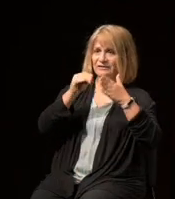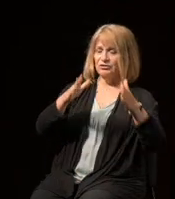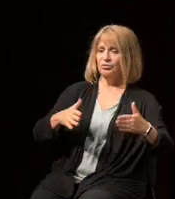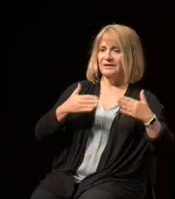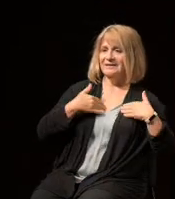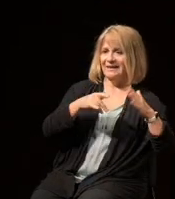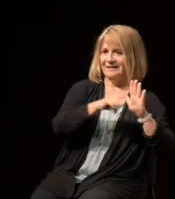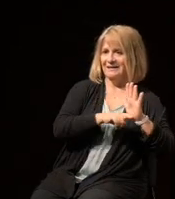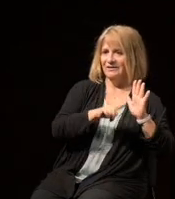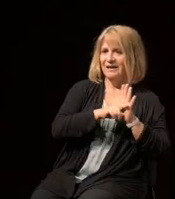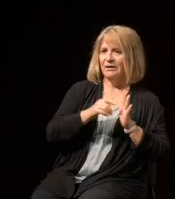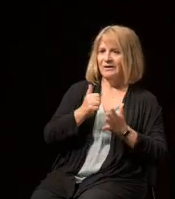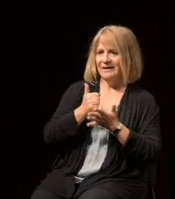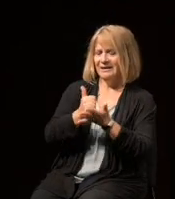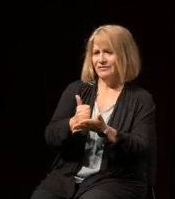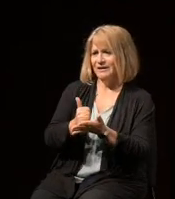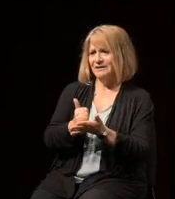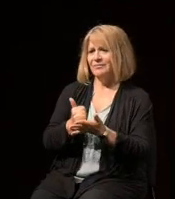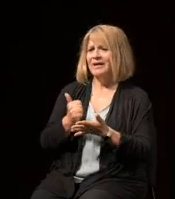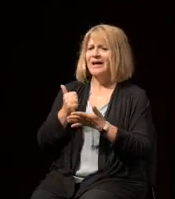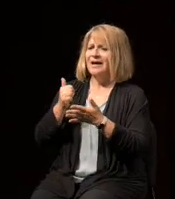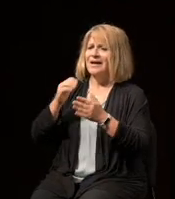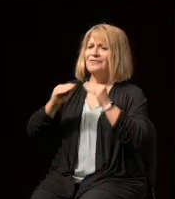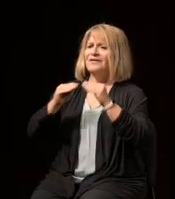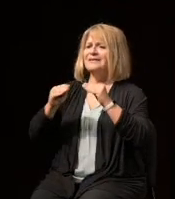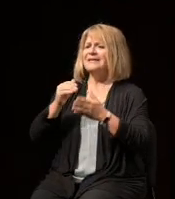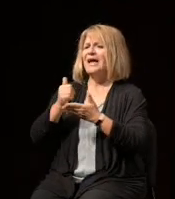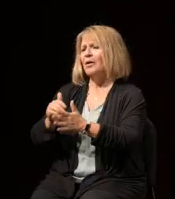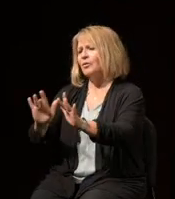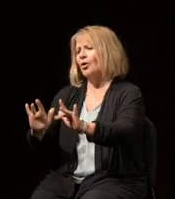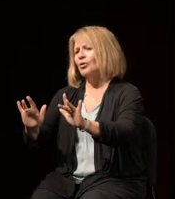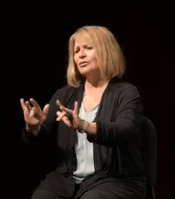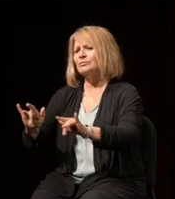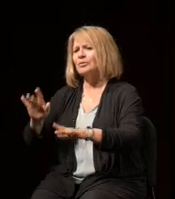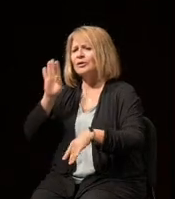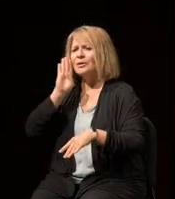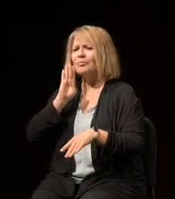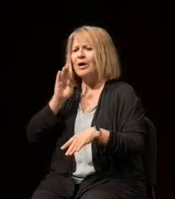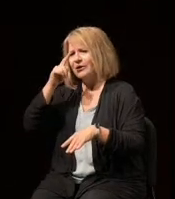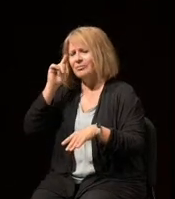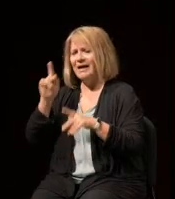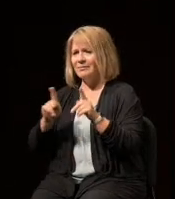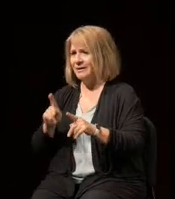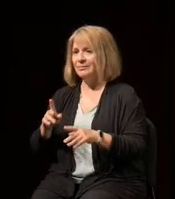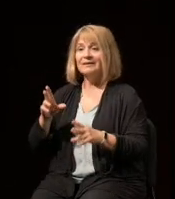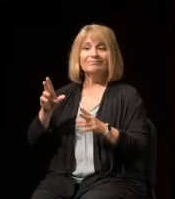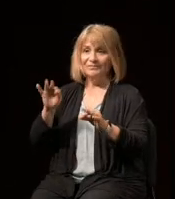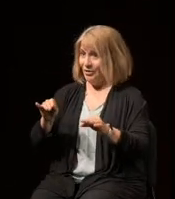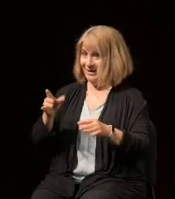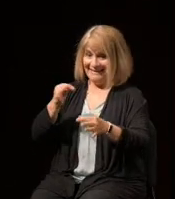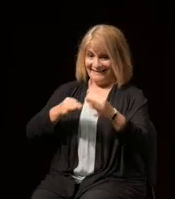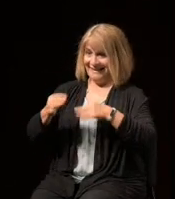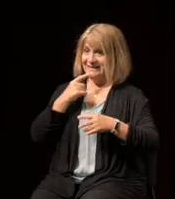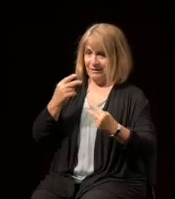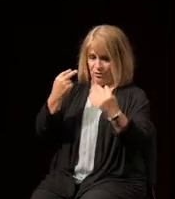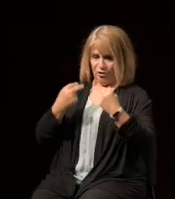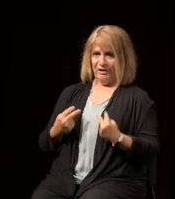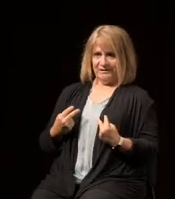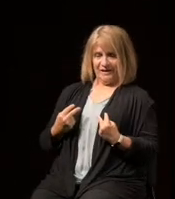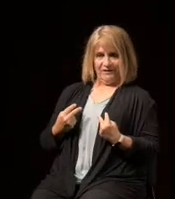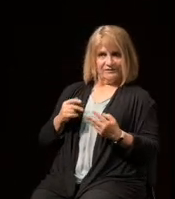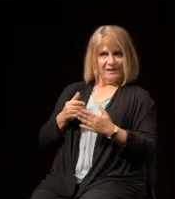help those poor little Black and brown people. But instead, we're going to look at ourselves and figure out what we need to do that's creating these